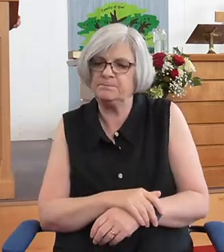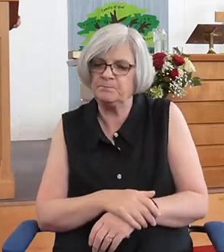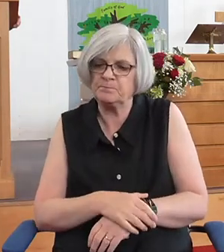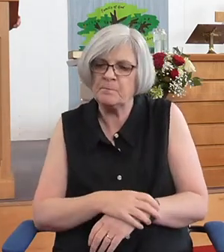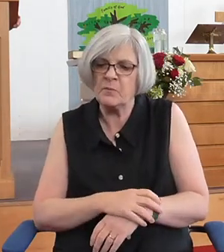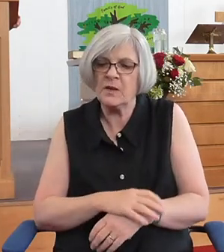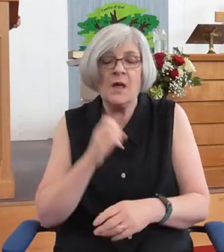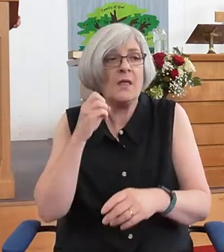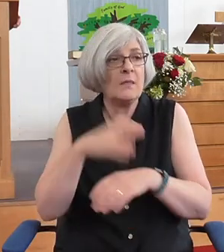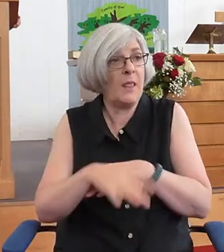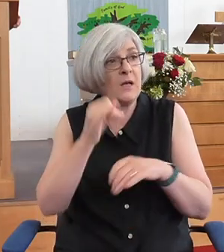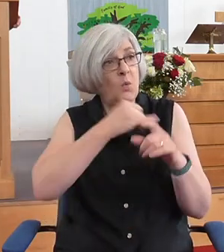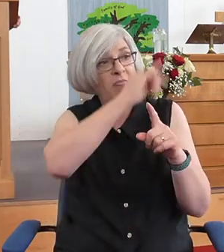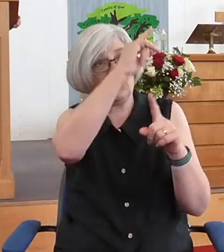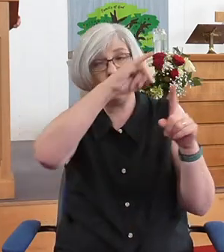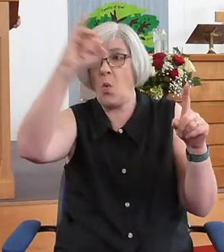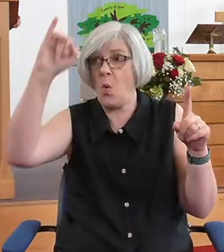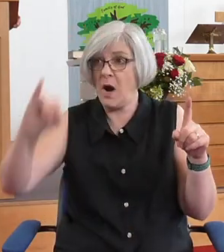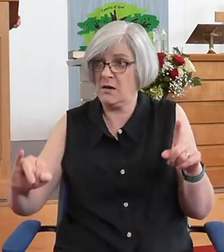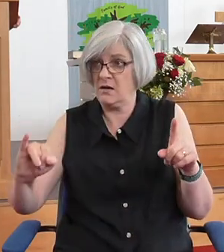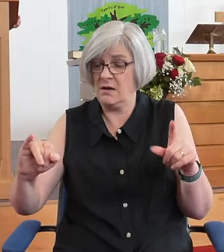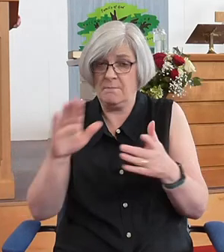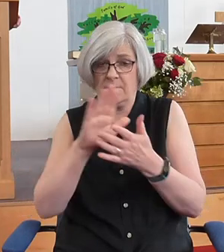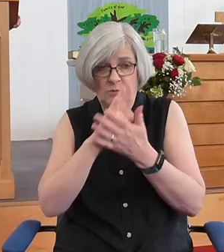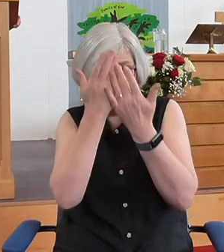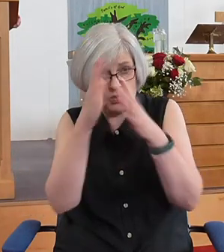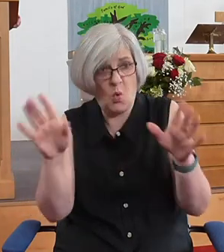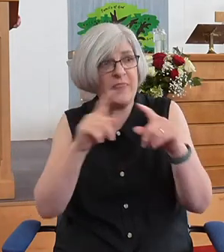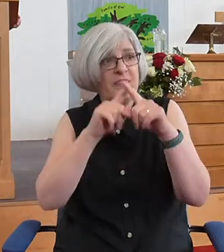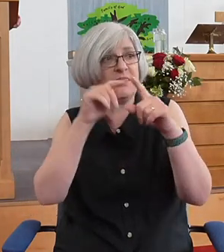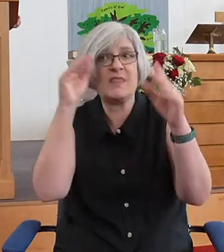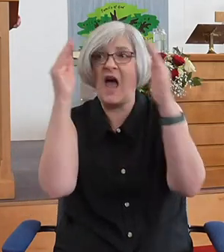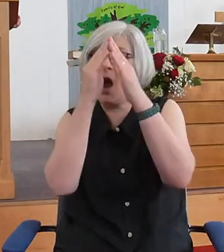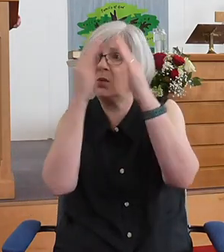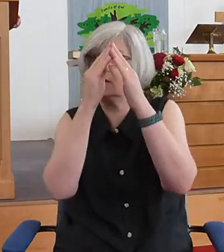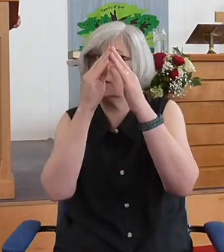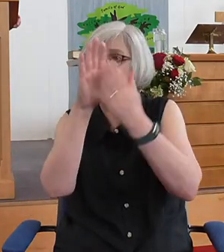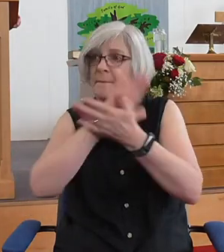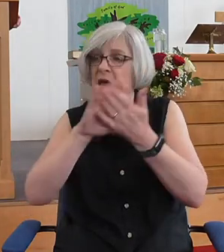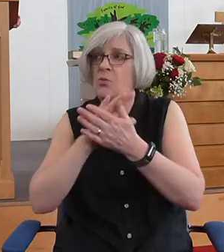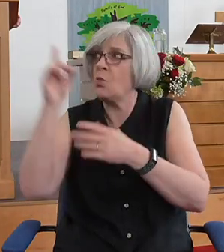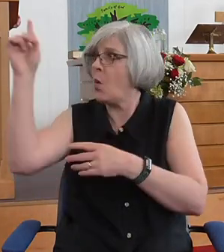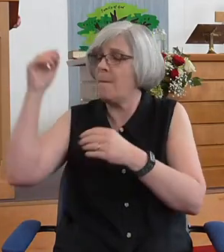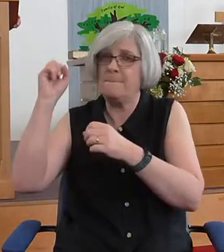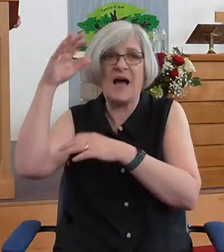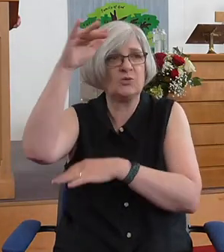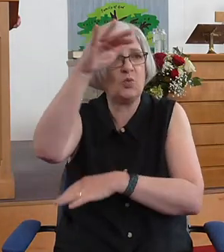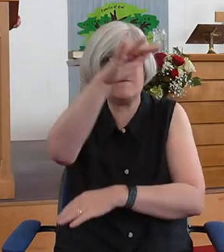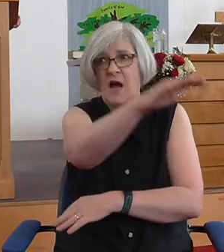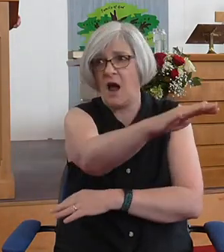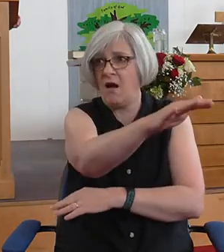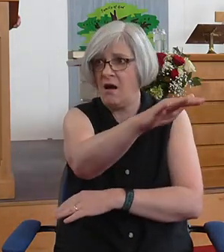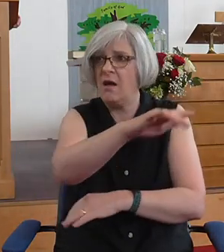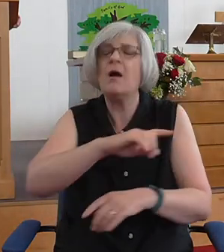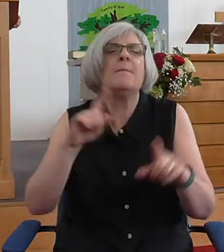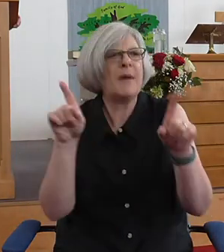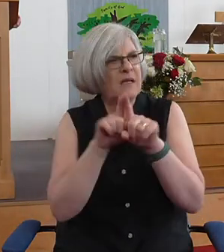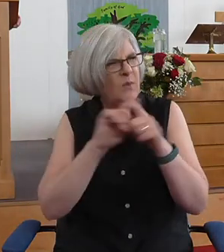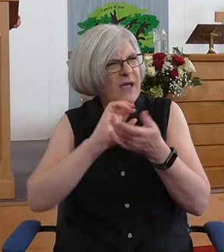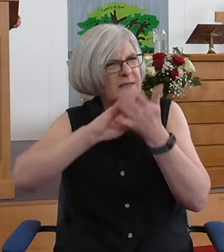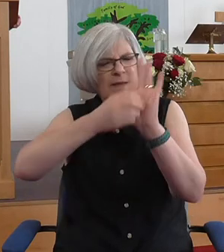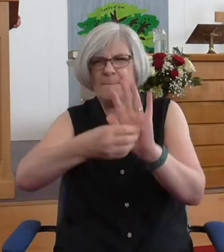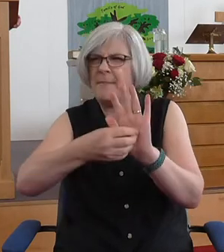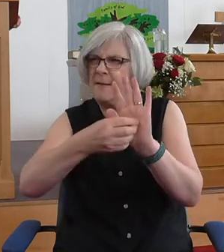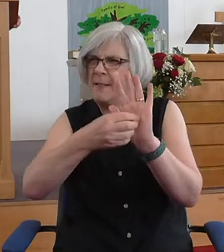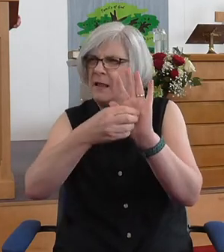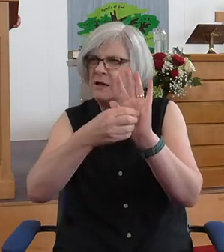The blood on the door marked the house as one that God could pass over, but it was also a symbolism in marking the